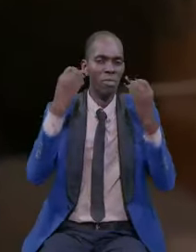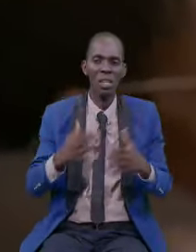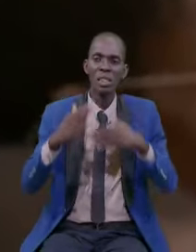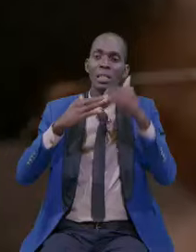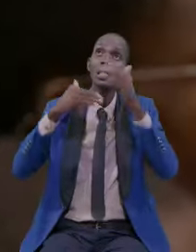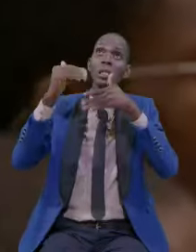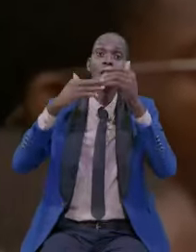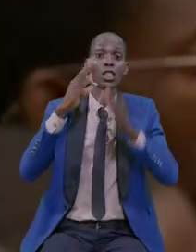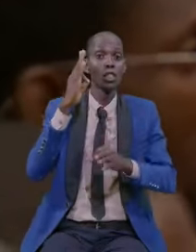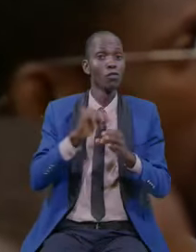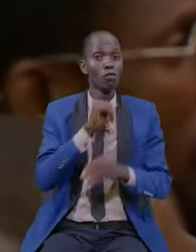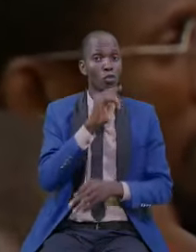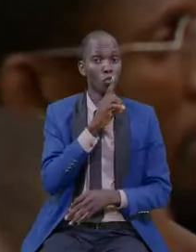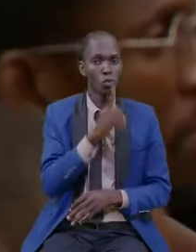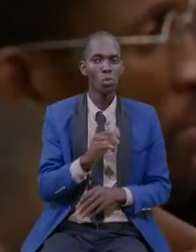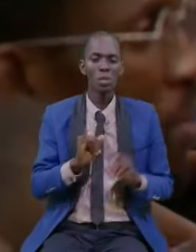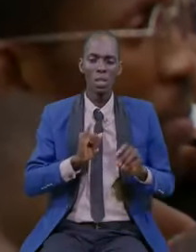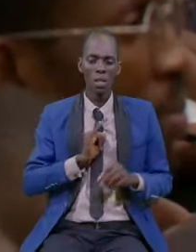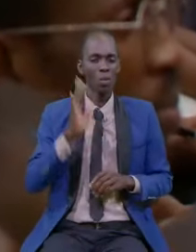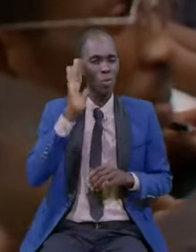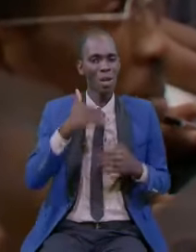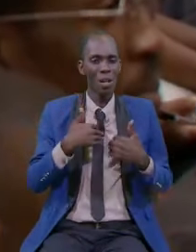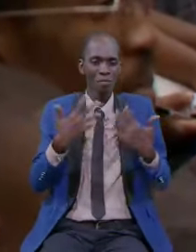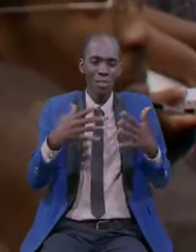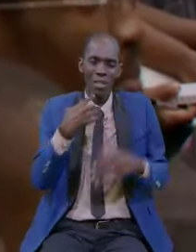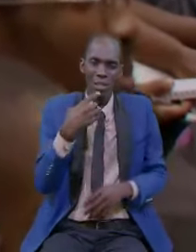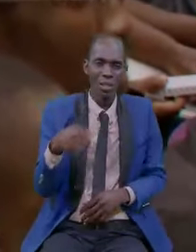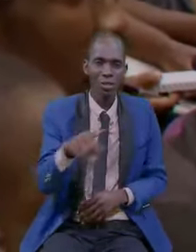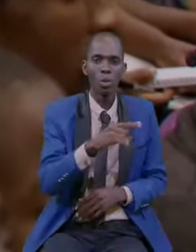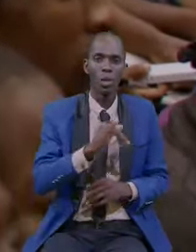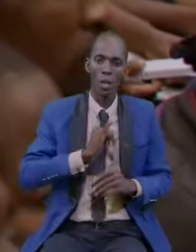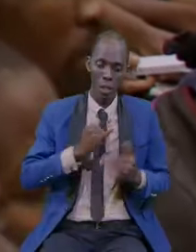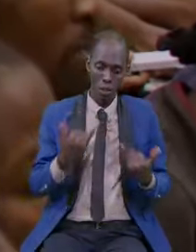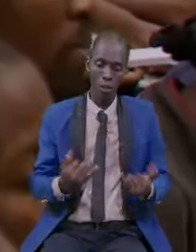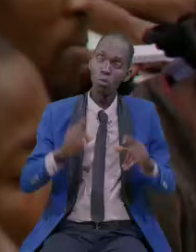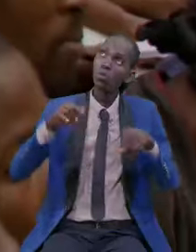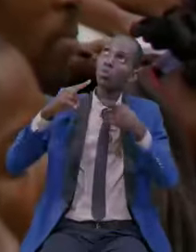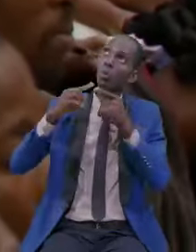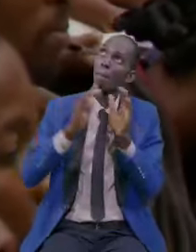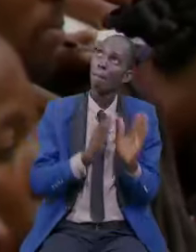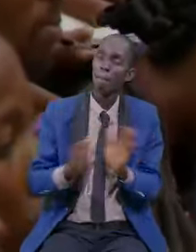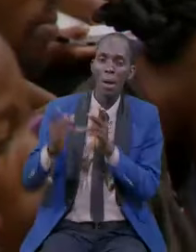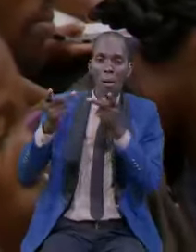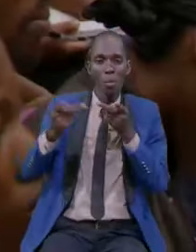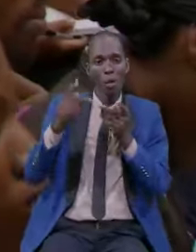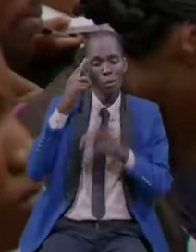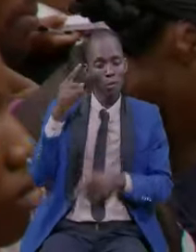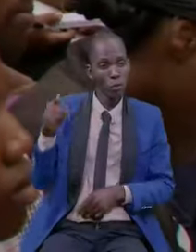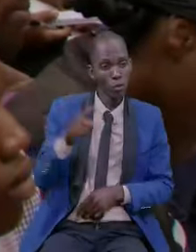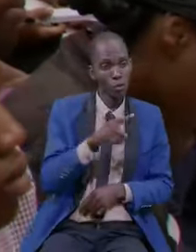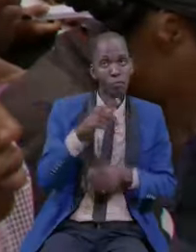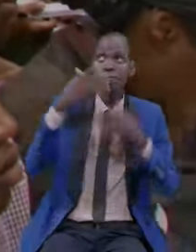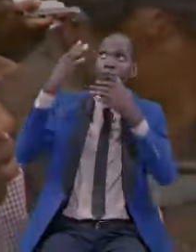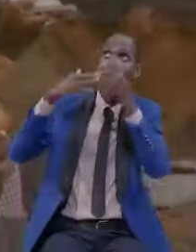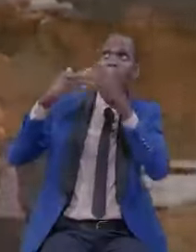have told you, I go to prepare a place for you. And if I go and prepare a place for you, I will come